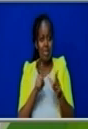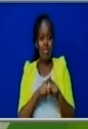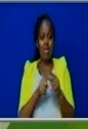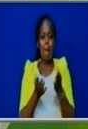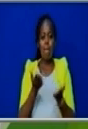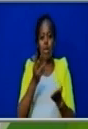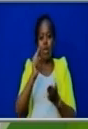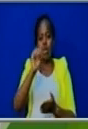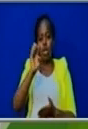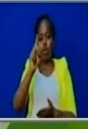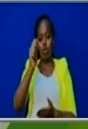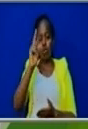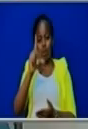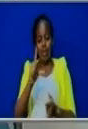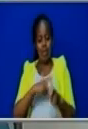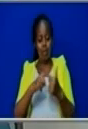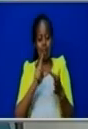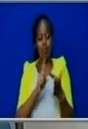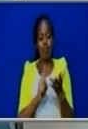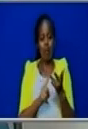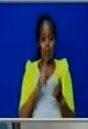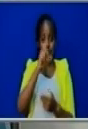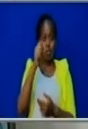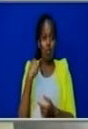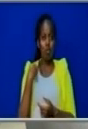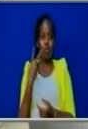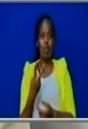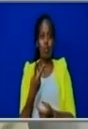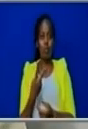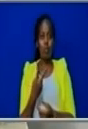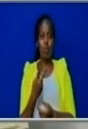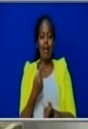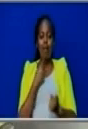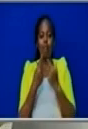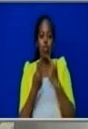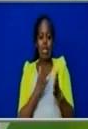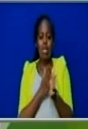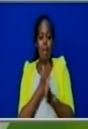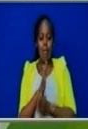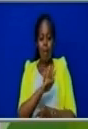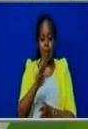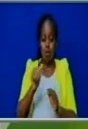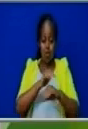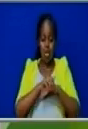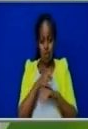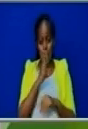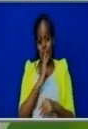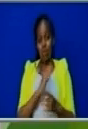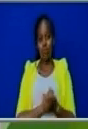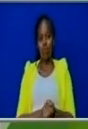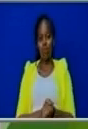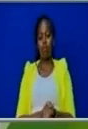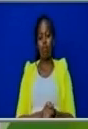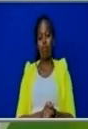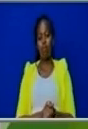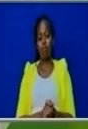neutral liquid. Perfect. Mhm. Then the second question Yes. to my learners: Mhm. mention the main sources of water. Yes. Mention